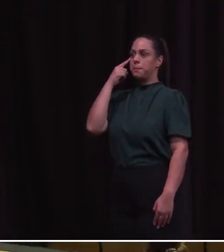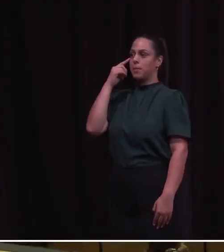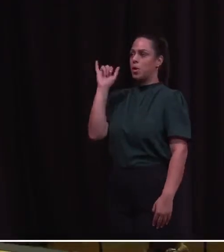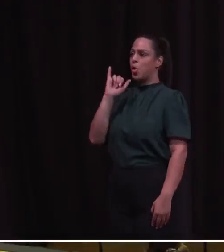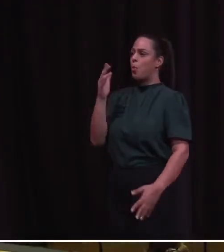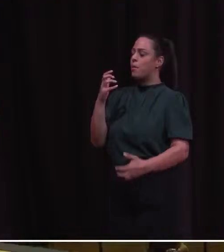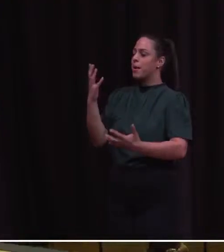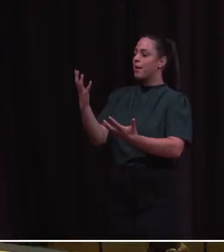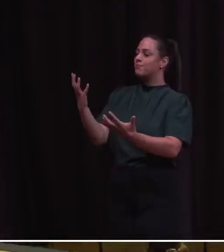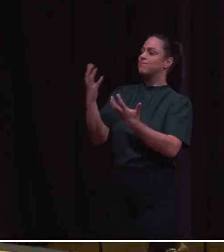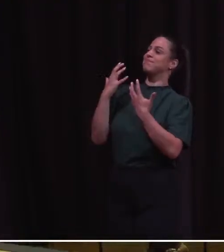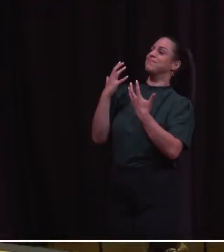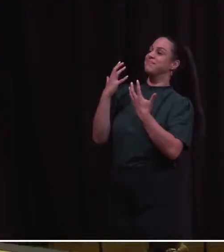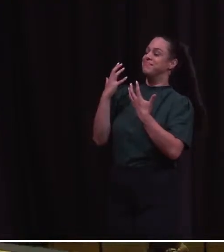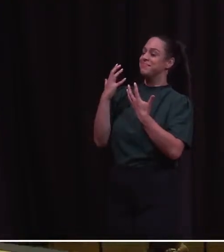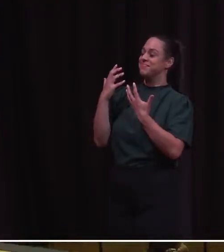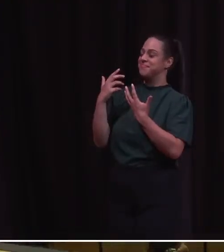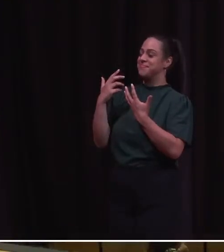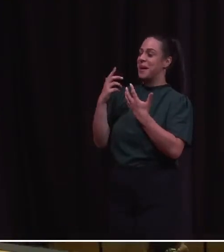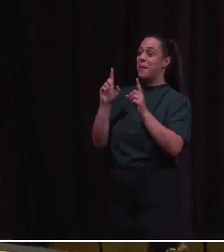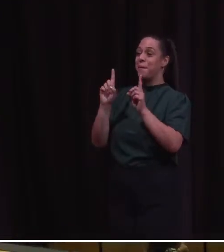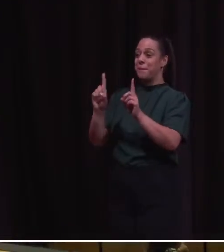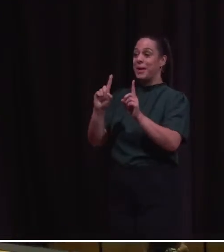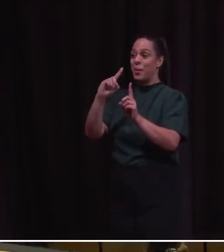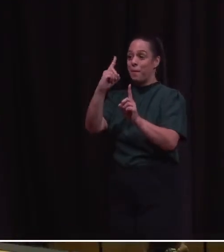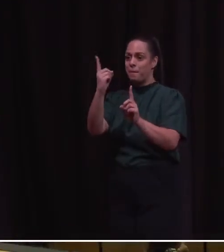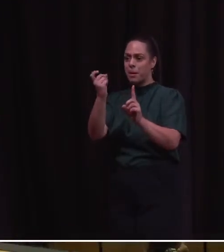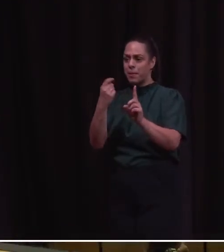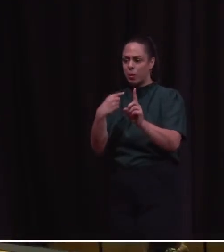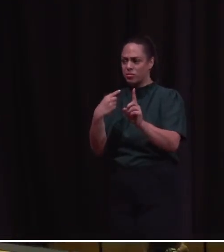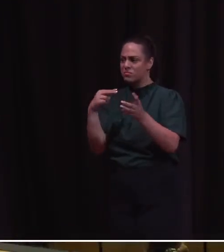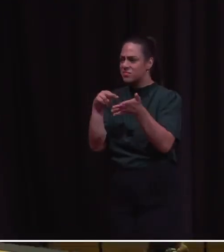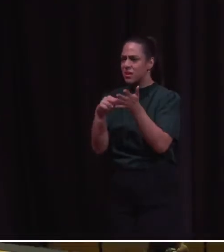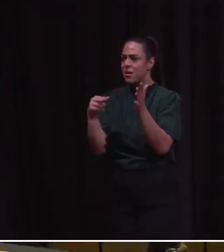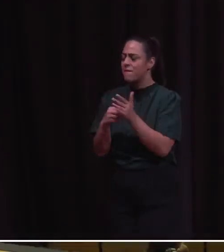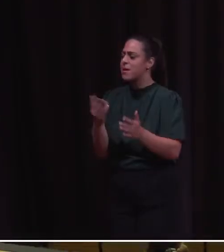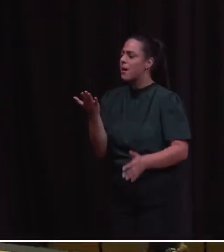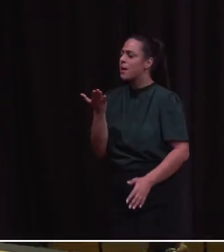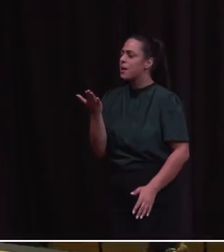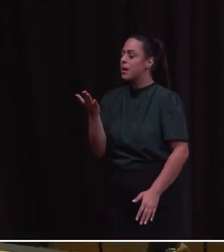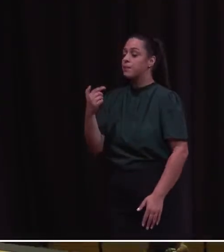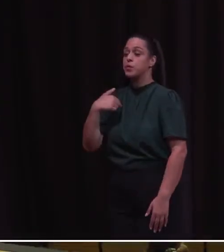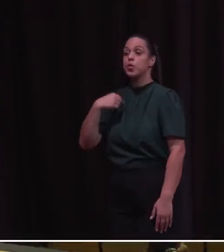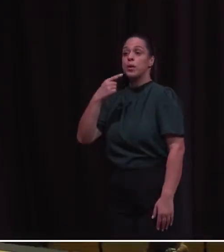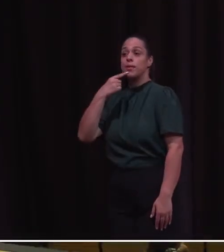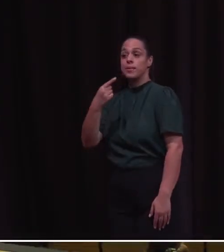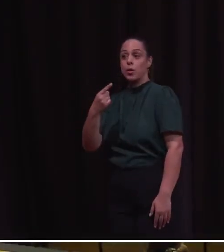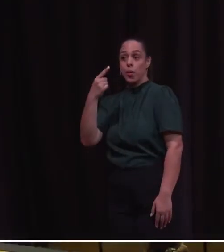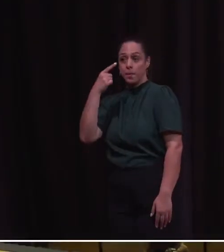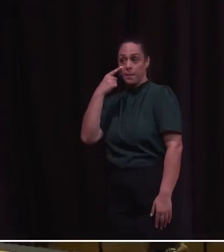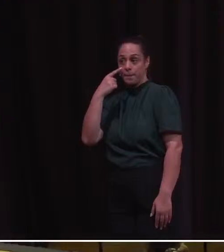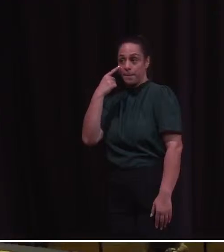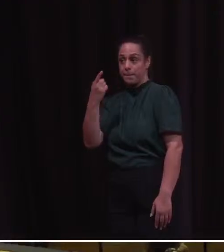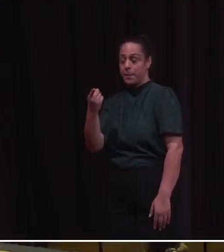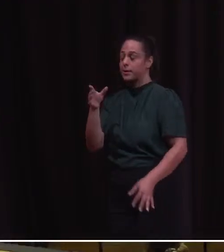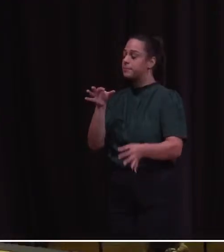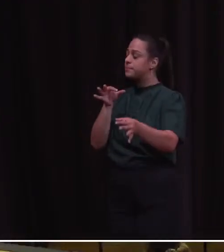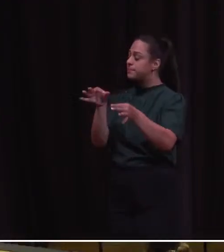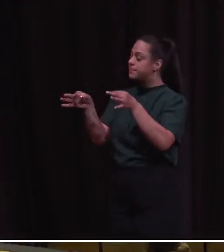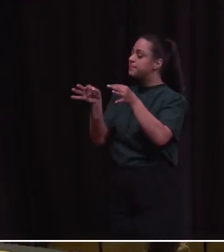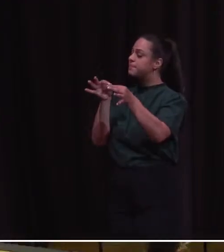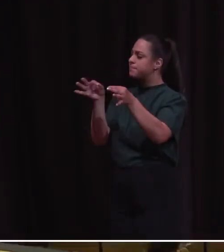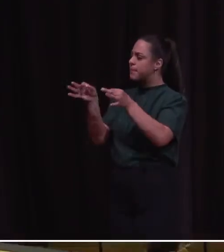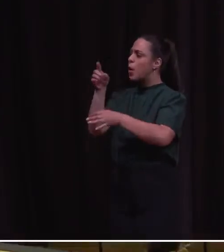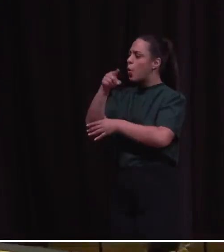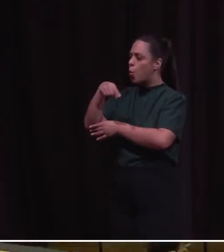And they said, what do you mean? And I said, think about it. And they think in 1 minute and they say,